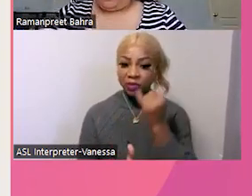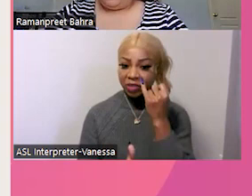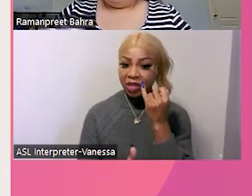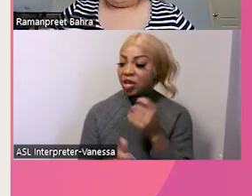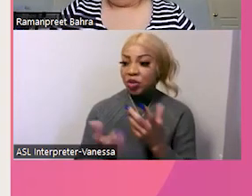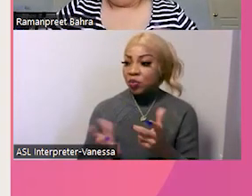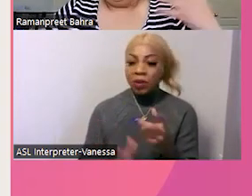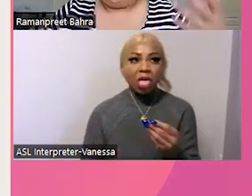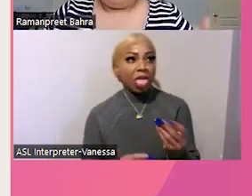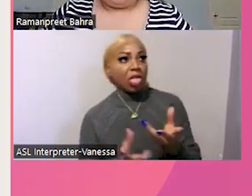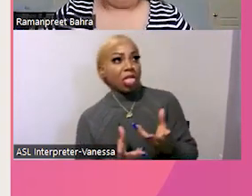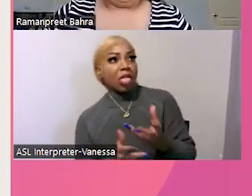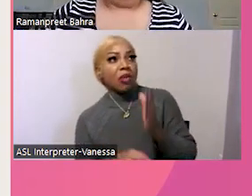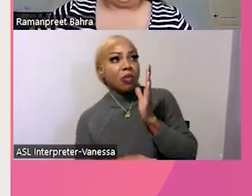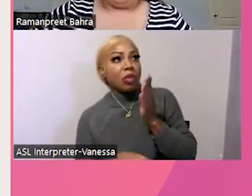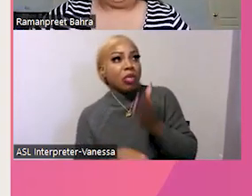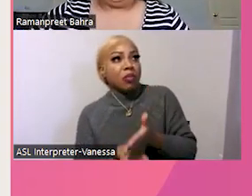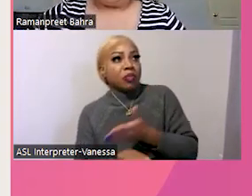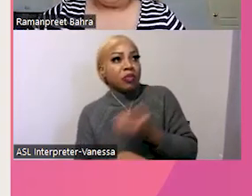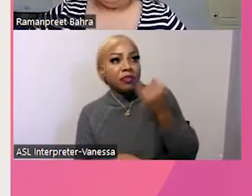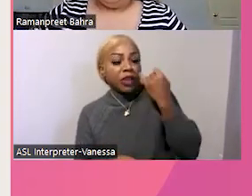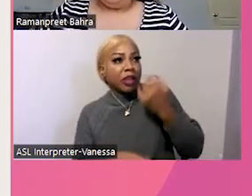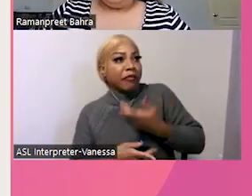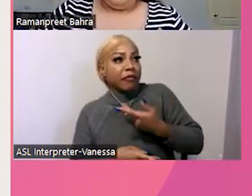yourself, you will overcome and whatnot.